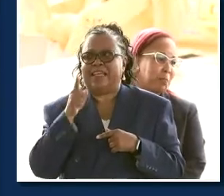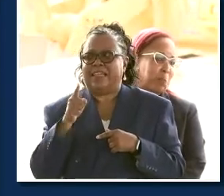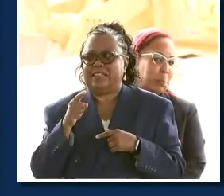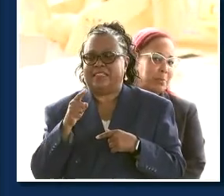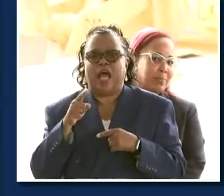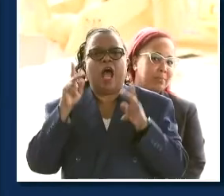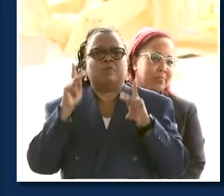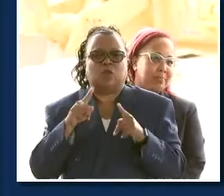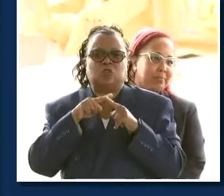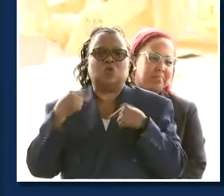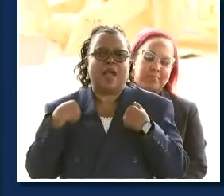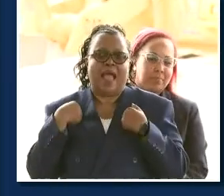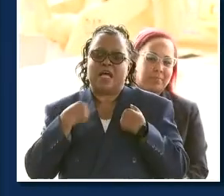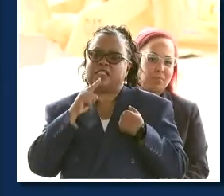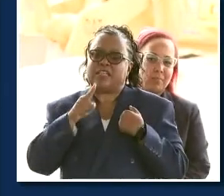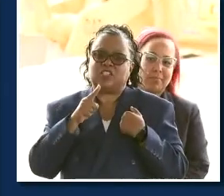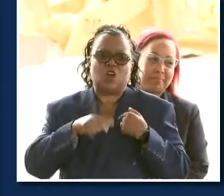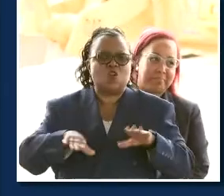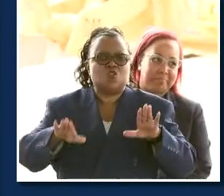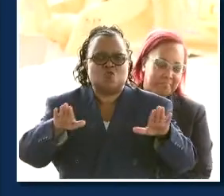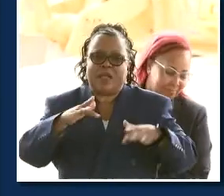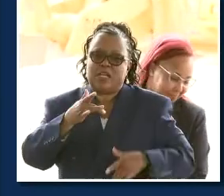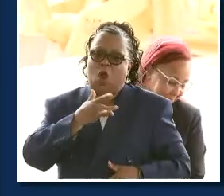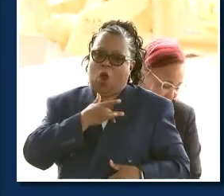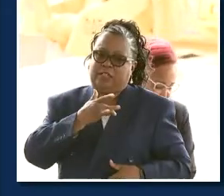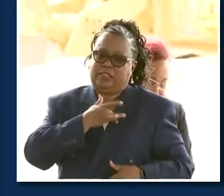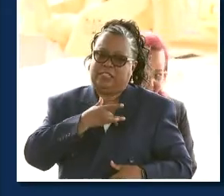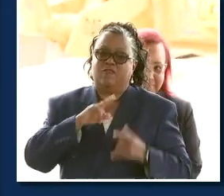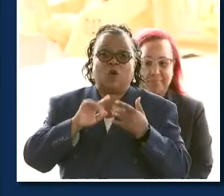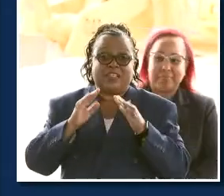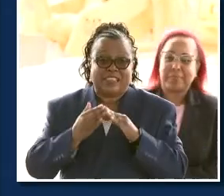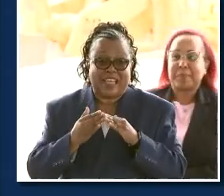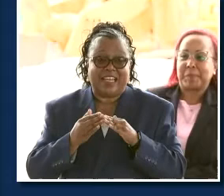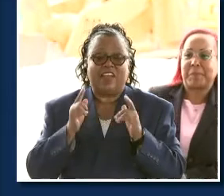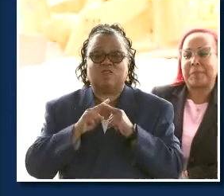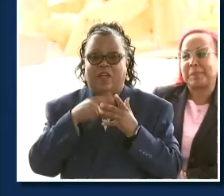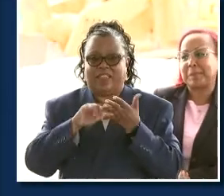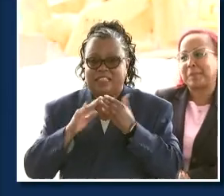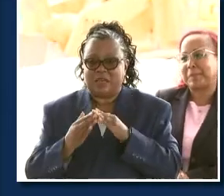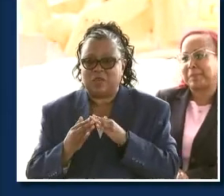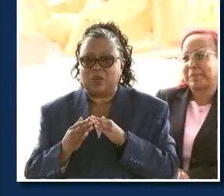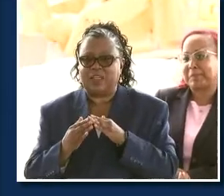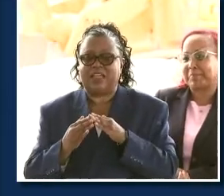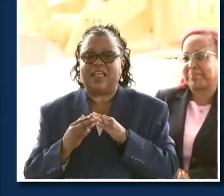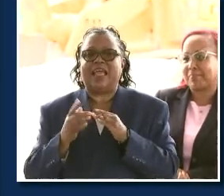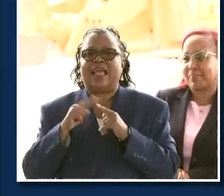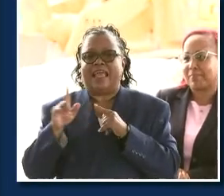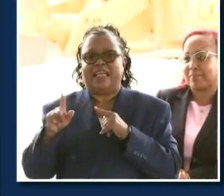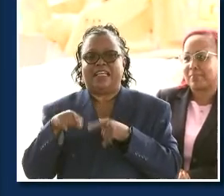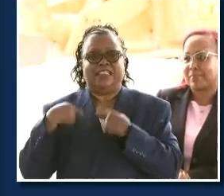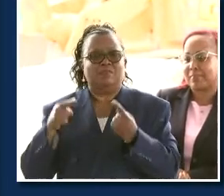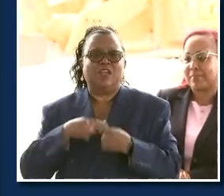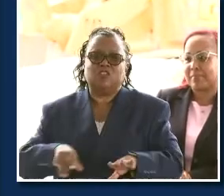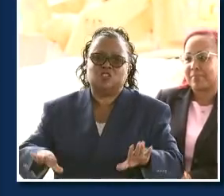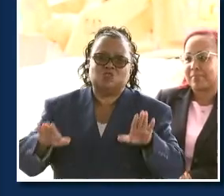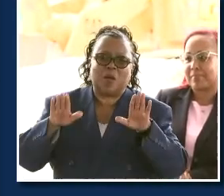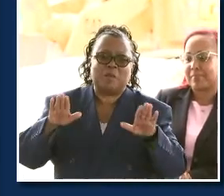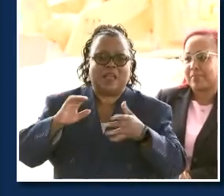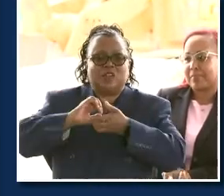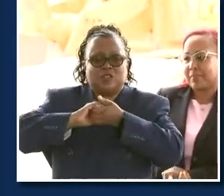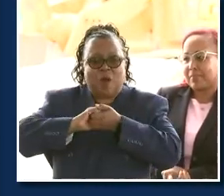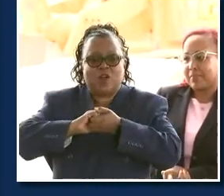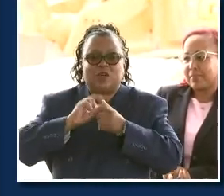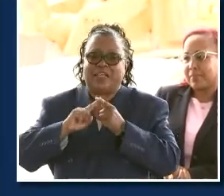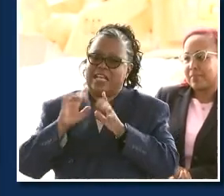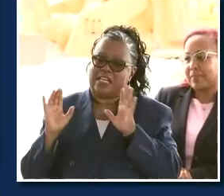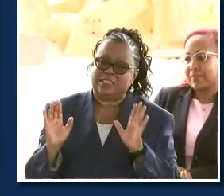a person who has such great heart for our city, for these communities. He has been a tremendous partner.